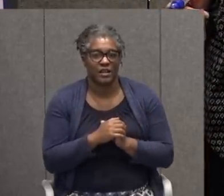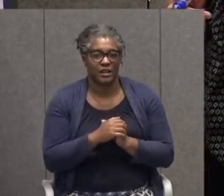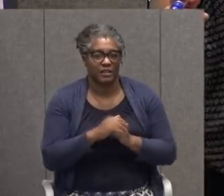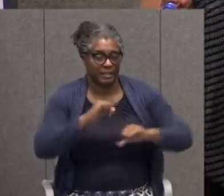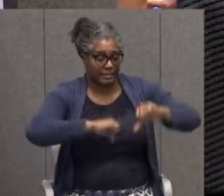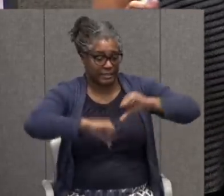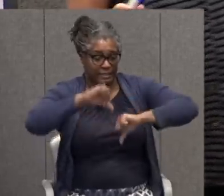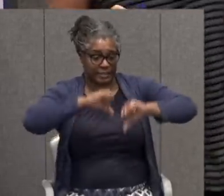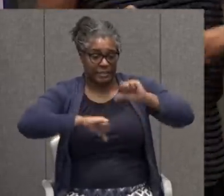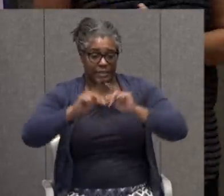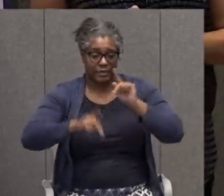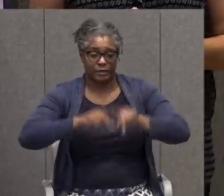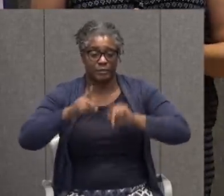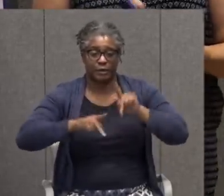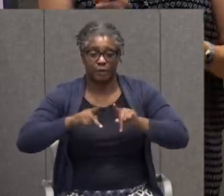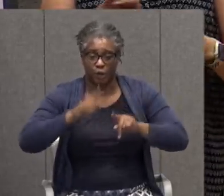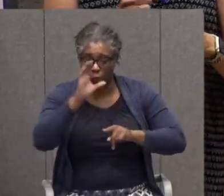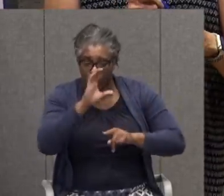times through.